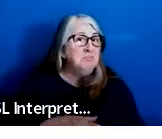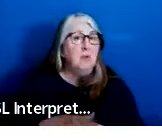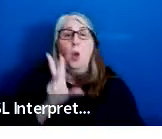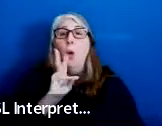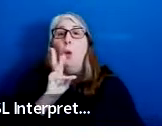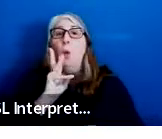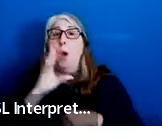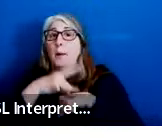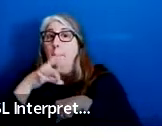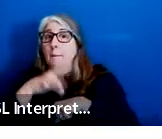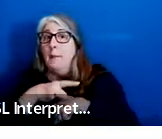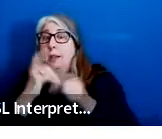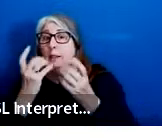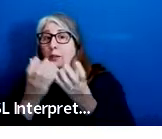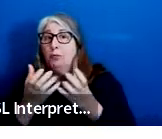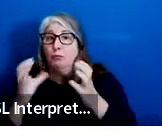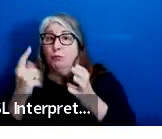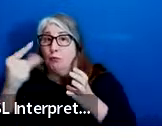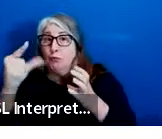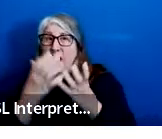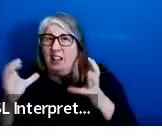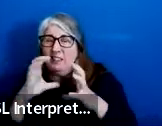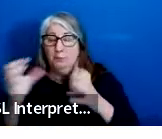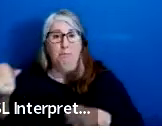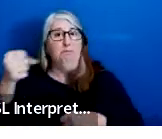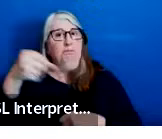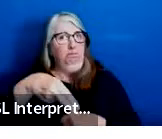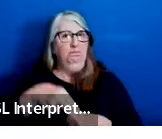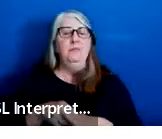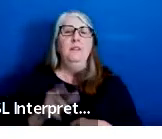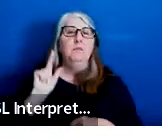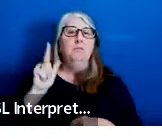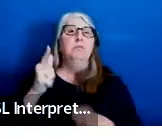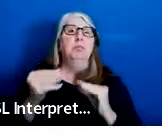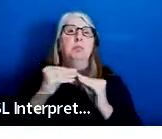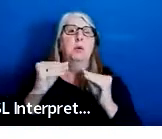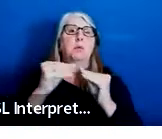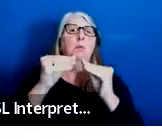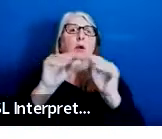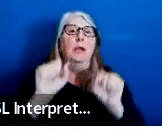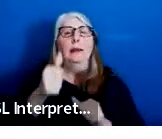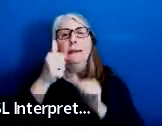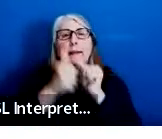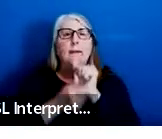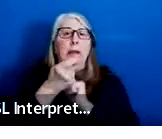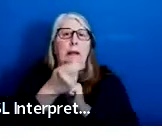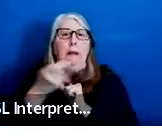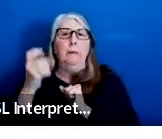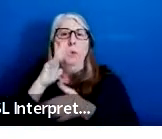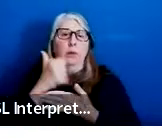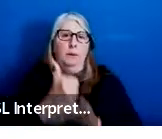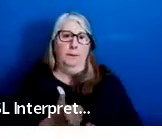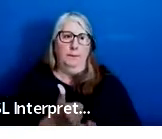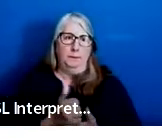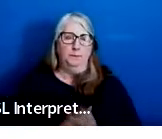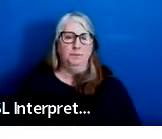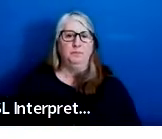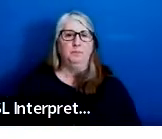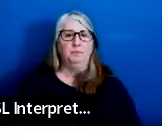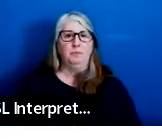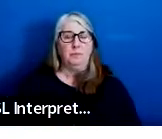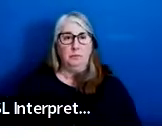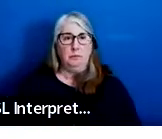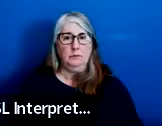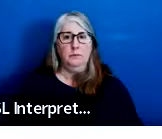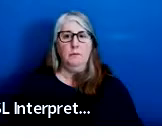and then move up to, doing more and more composting, because every little bit helps. And so I think that,